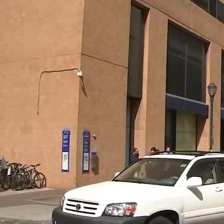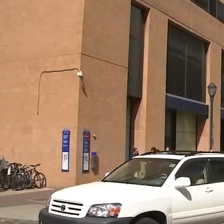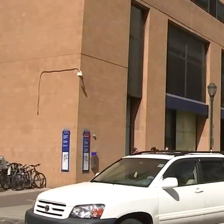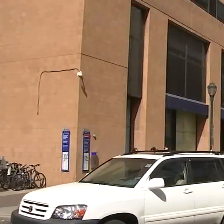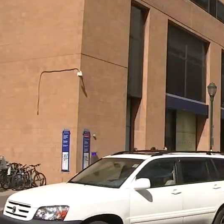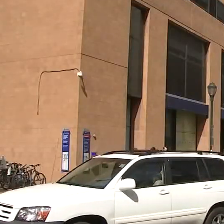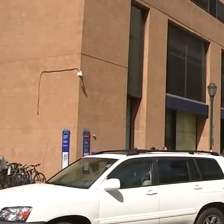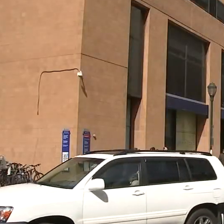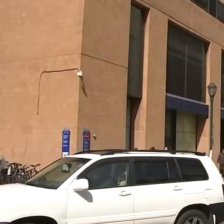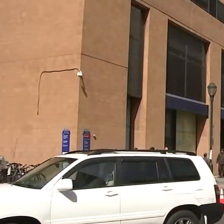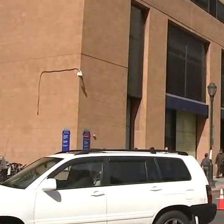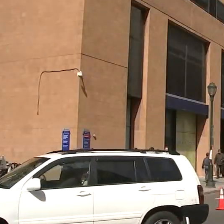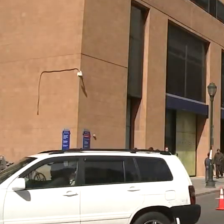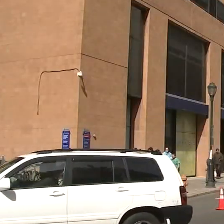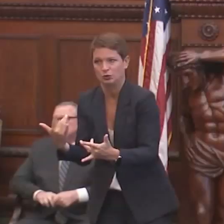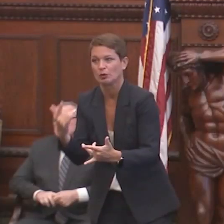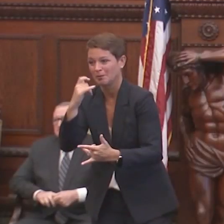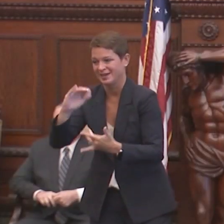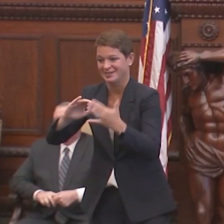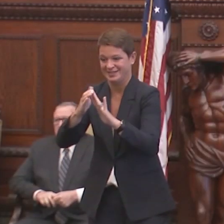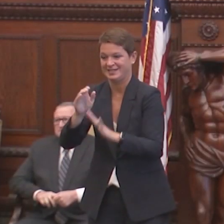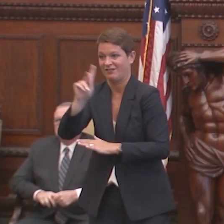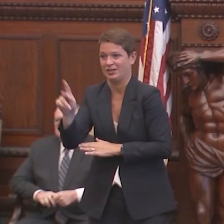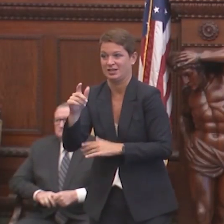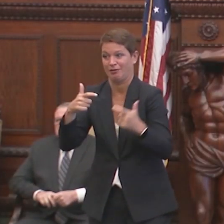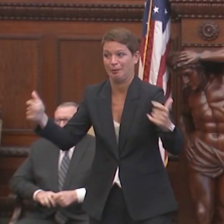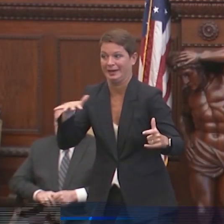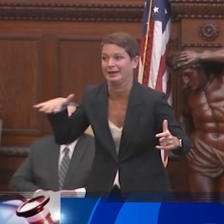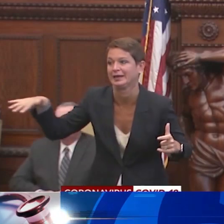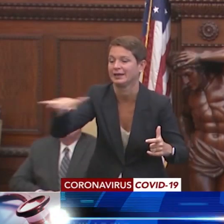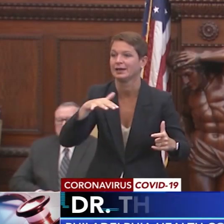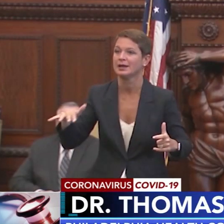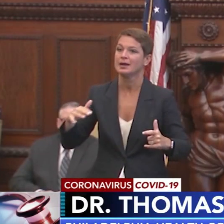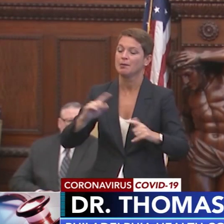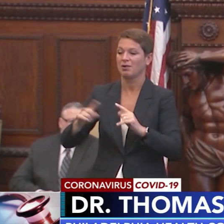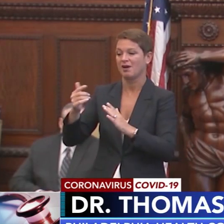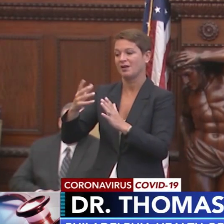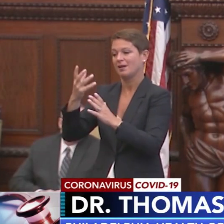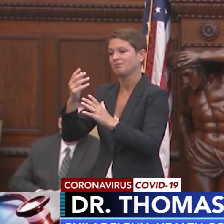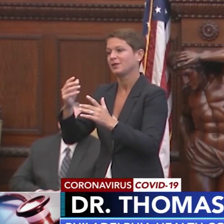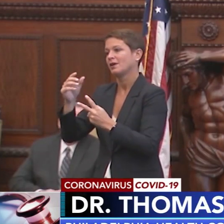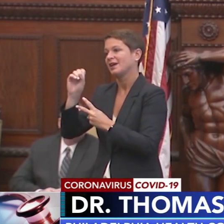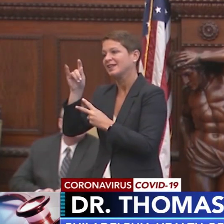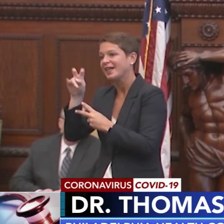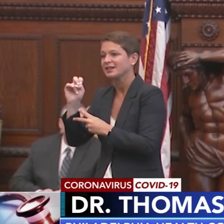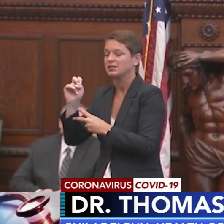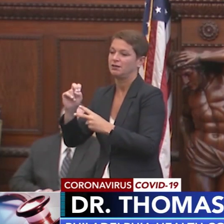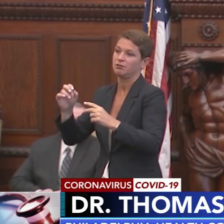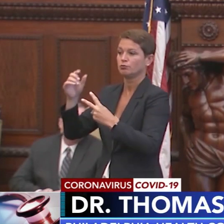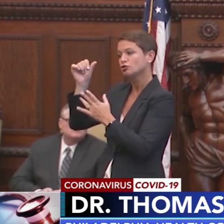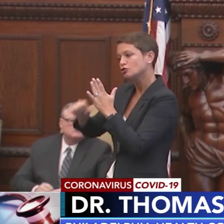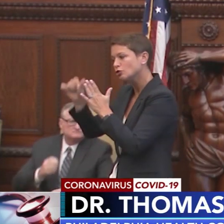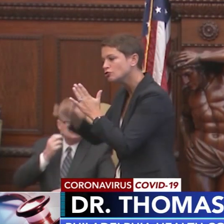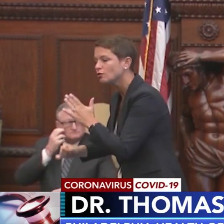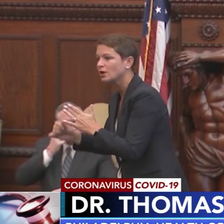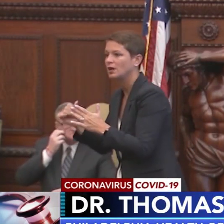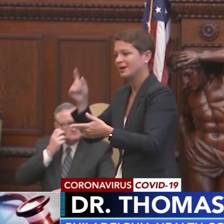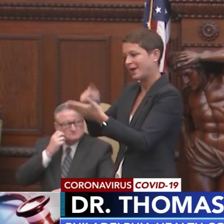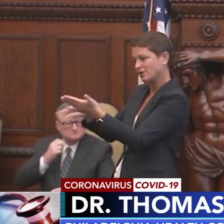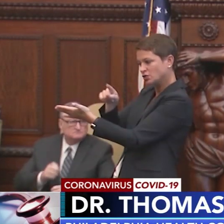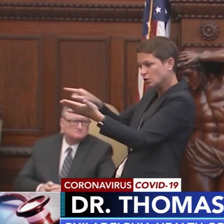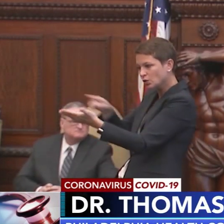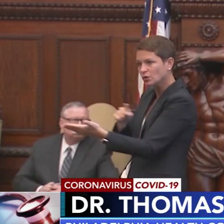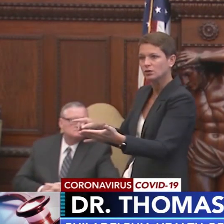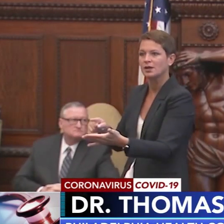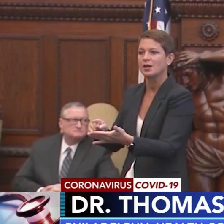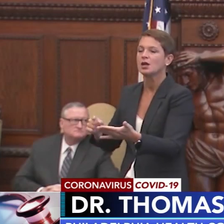its 6,200 beds. Right now, because the hospitals have canceled elective surgery and have done everything it could to provide additional space, our census